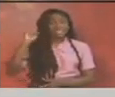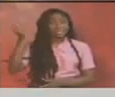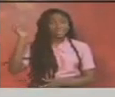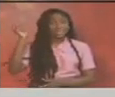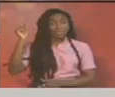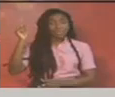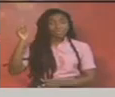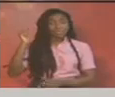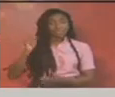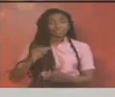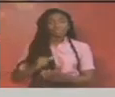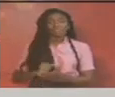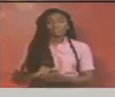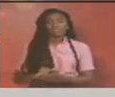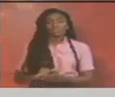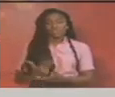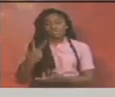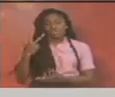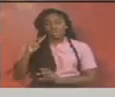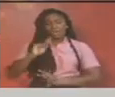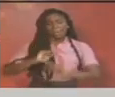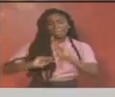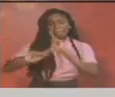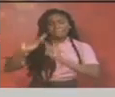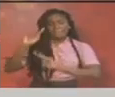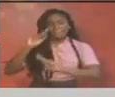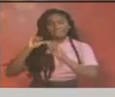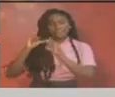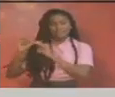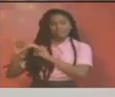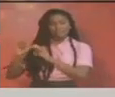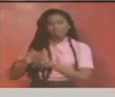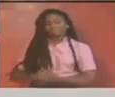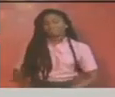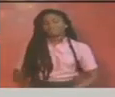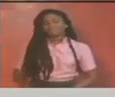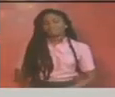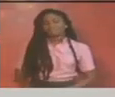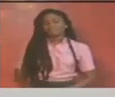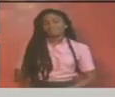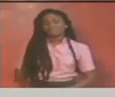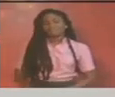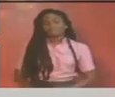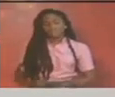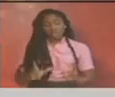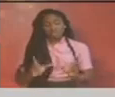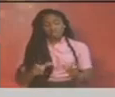at the Fort, we have 3 persons at this time. So our quarantine sites,